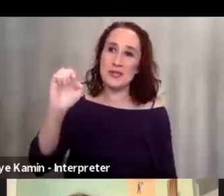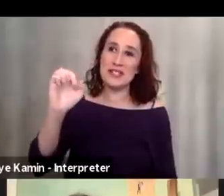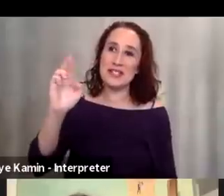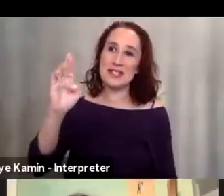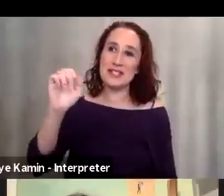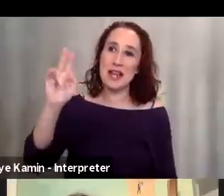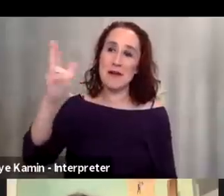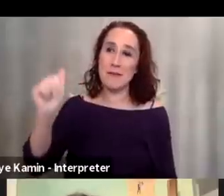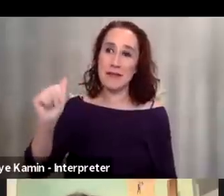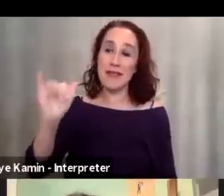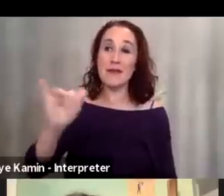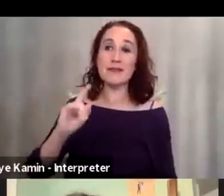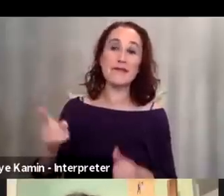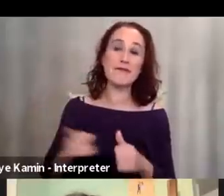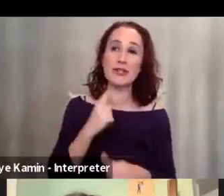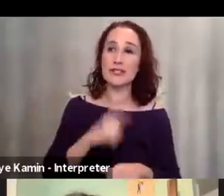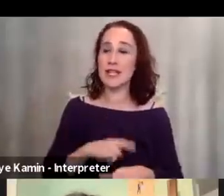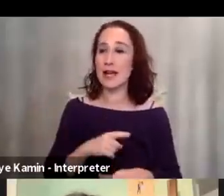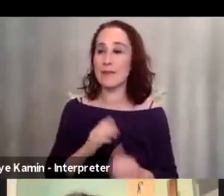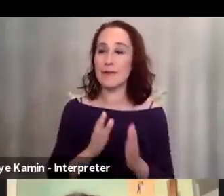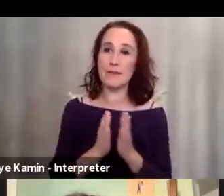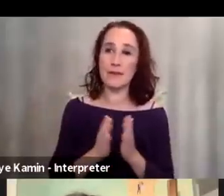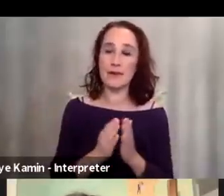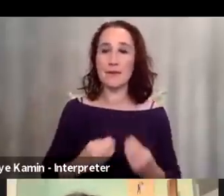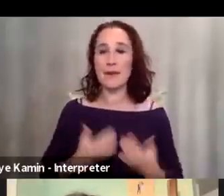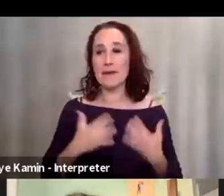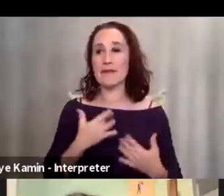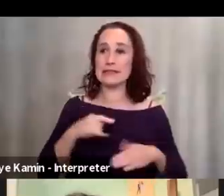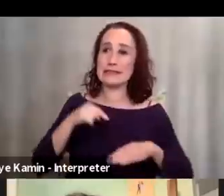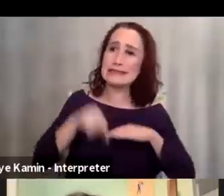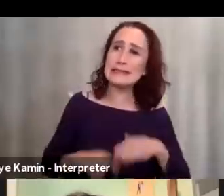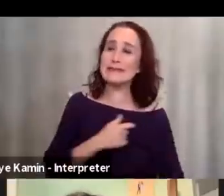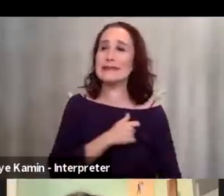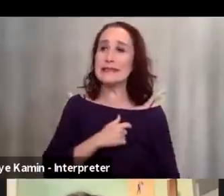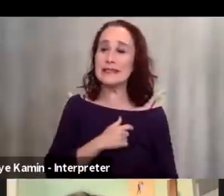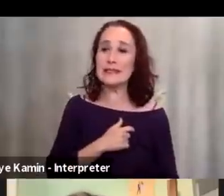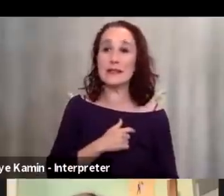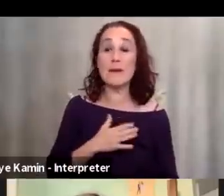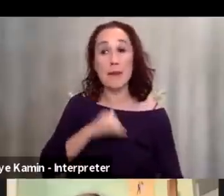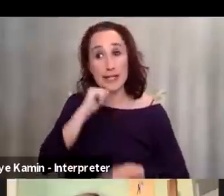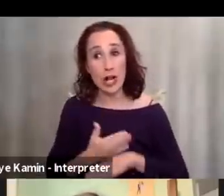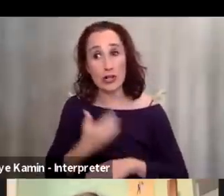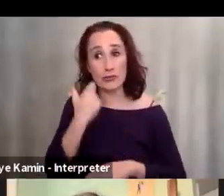really deeply about a story. My daughter actually just read it, and it was the first book that really